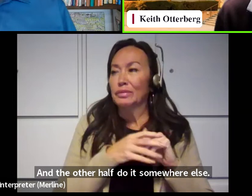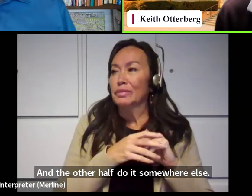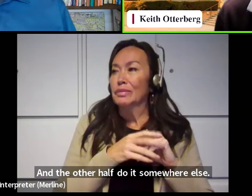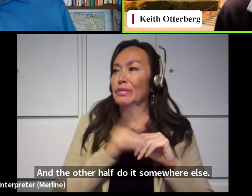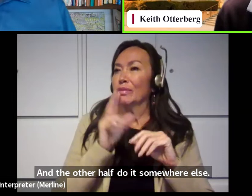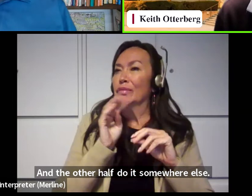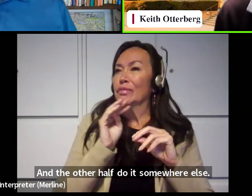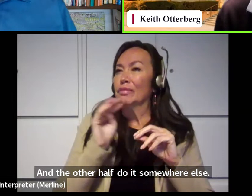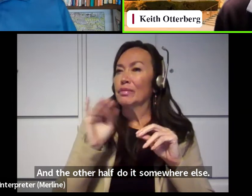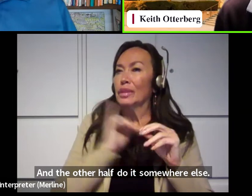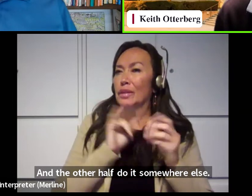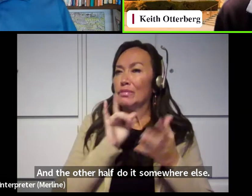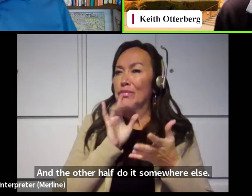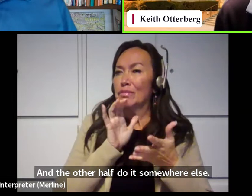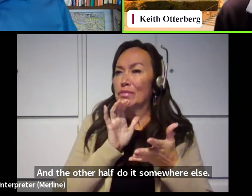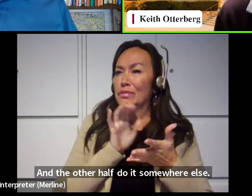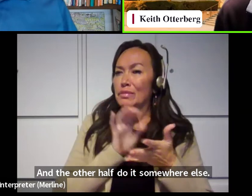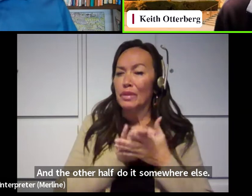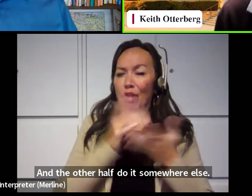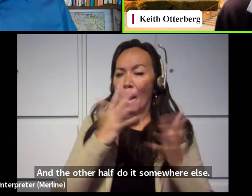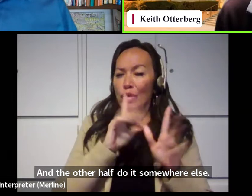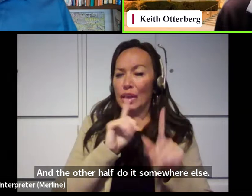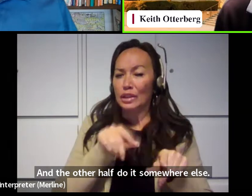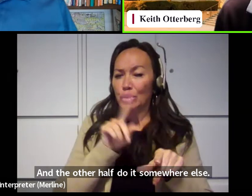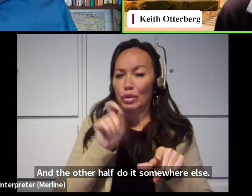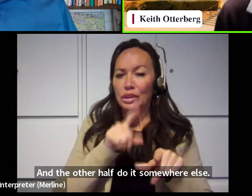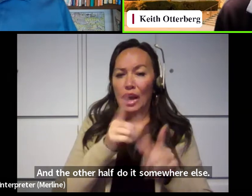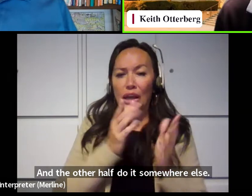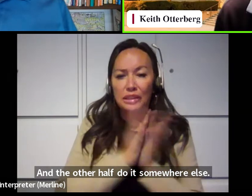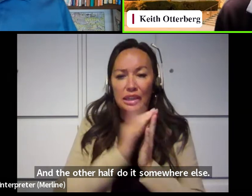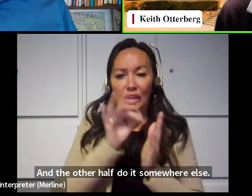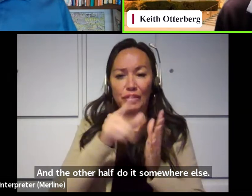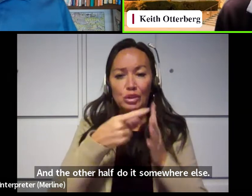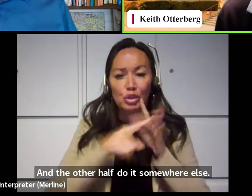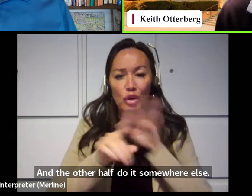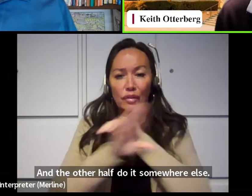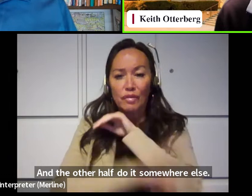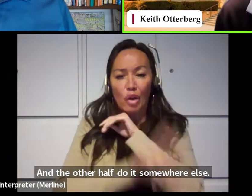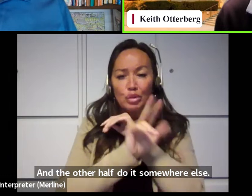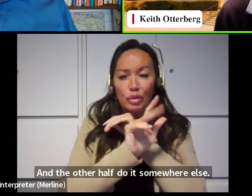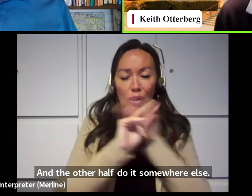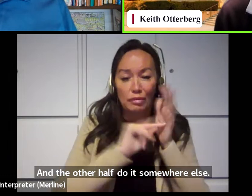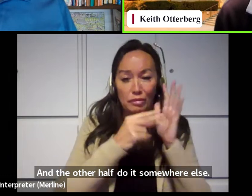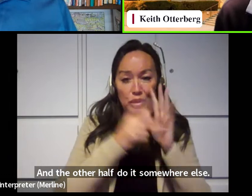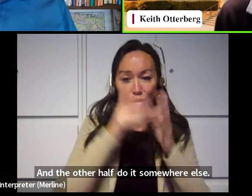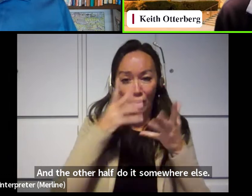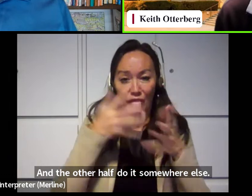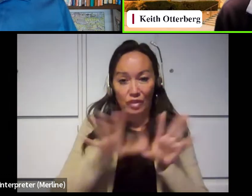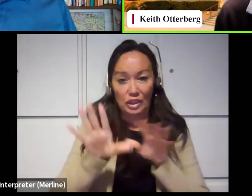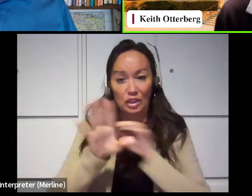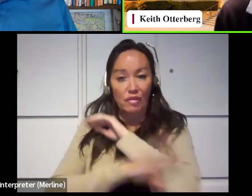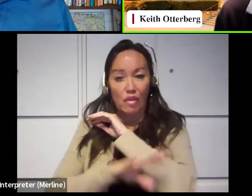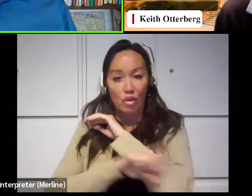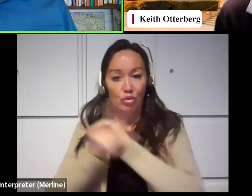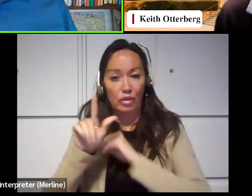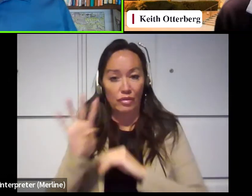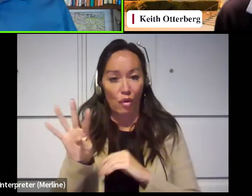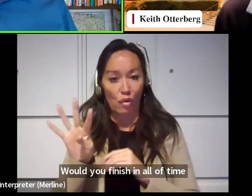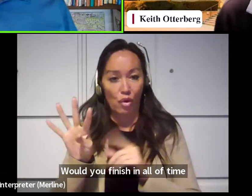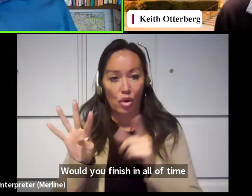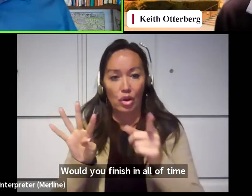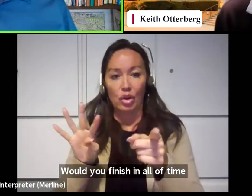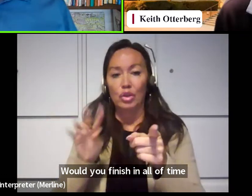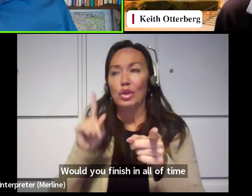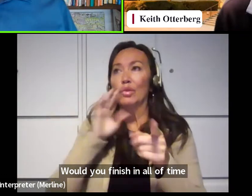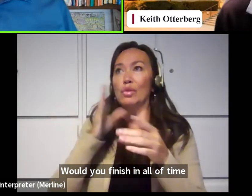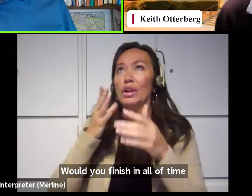I believe we have the answer to this question. They're asking, if you started in fall 23, would you finish in fall of 24? You would